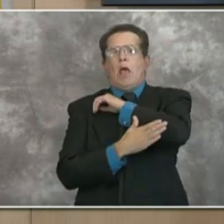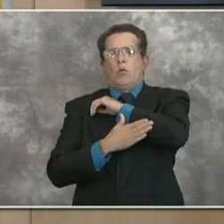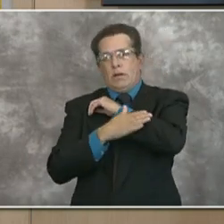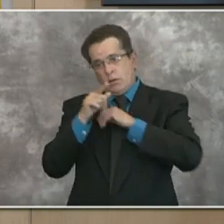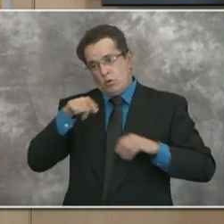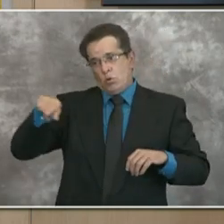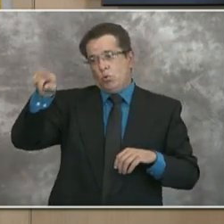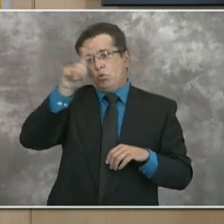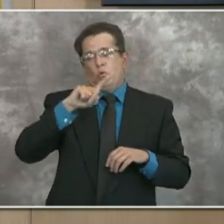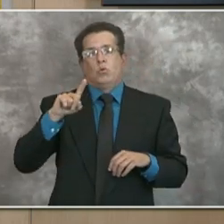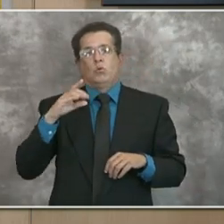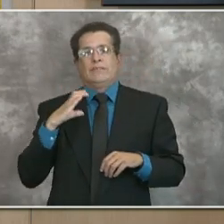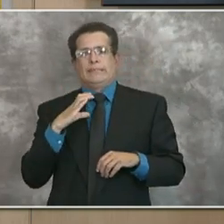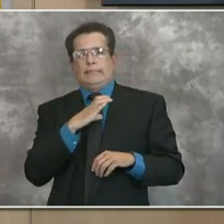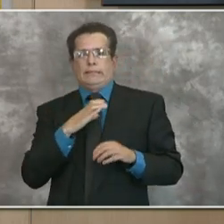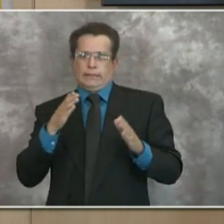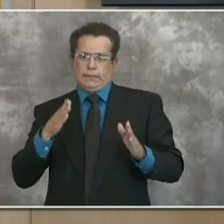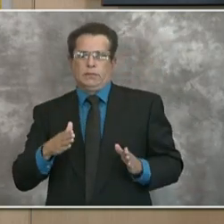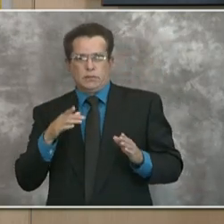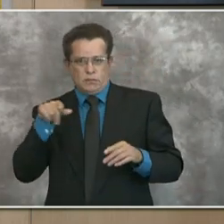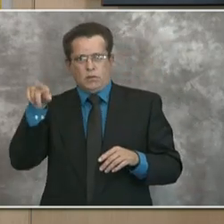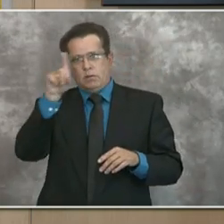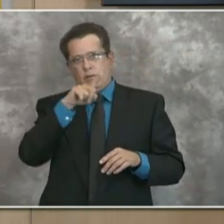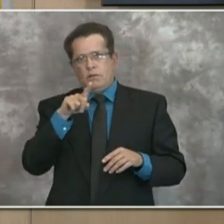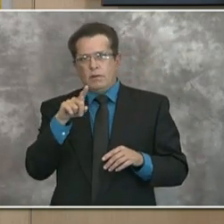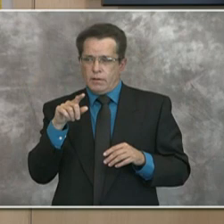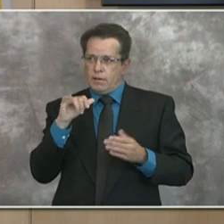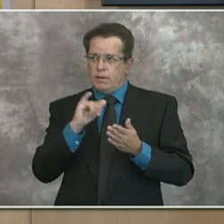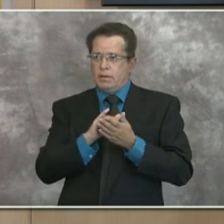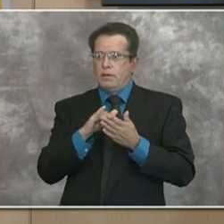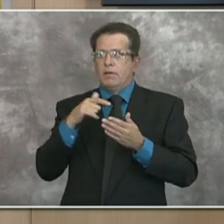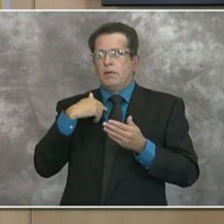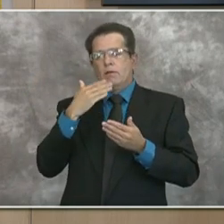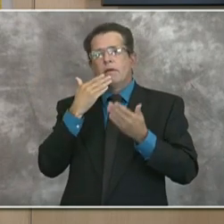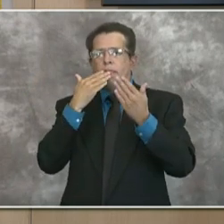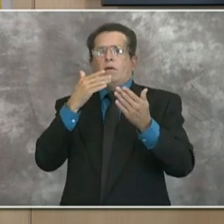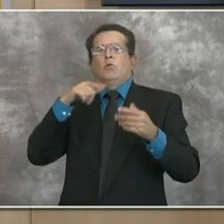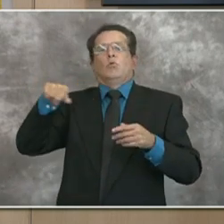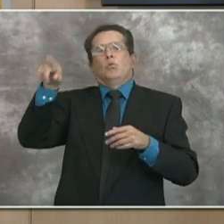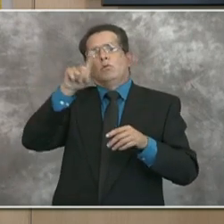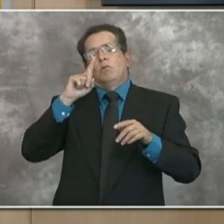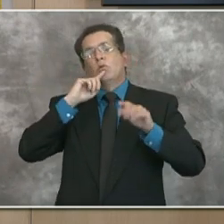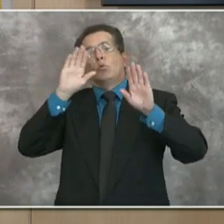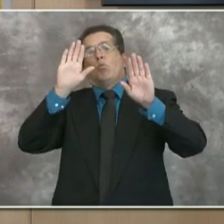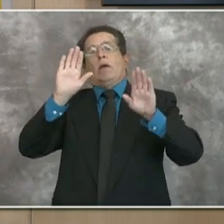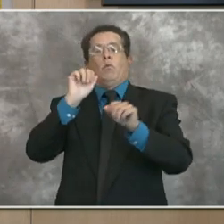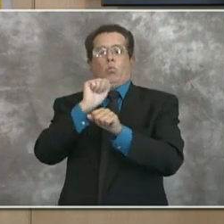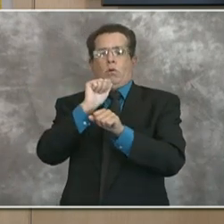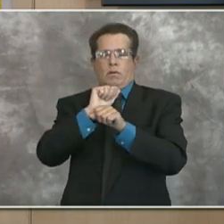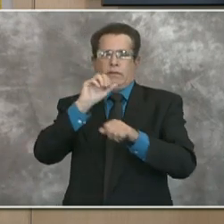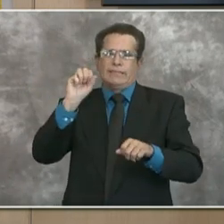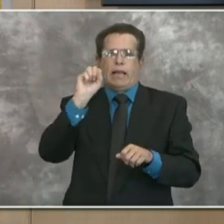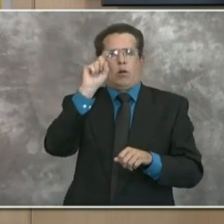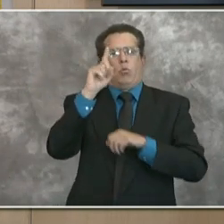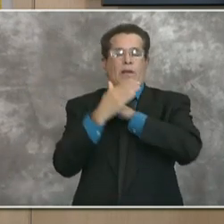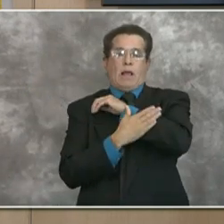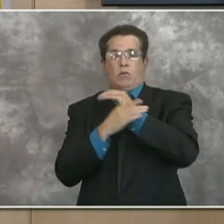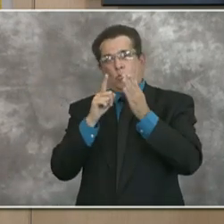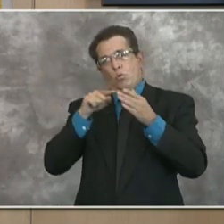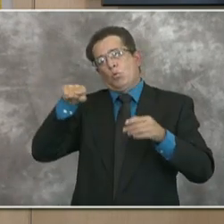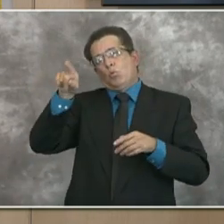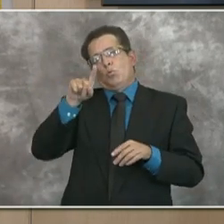you, our citizens, and even giving us a shout out in his press conference recognizing the great work that San Diego County is